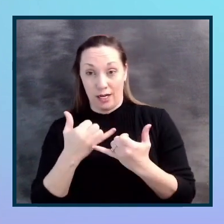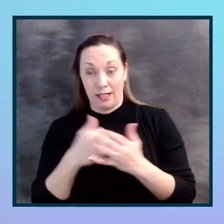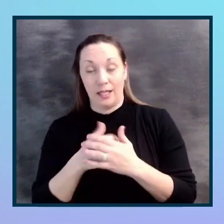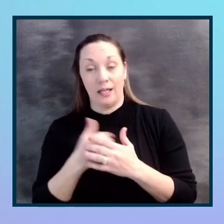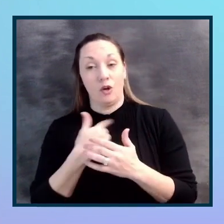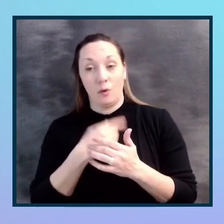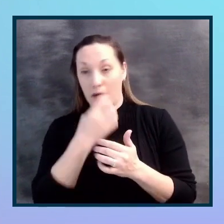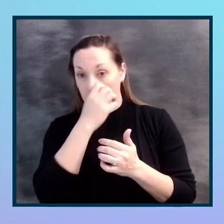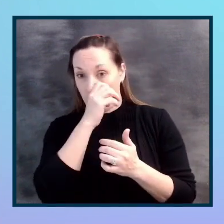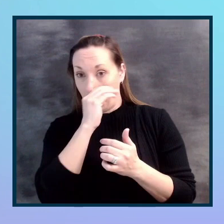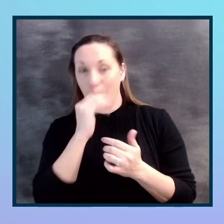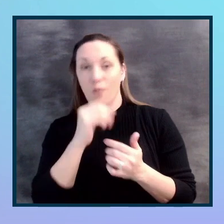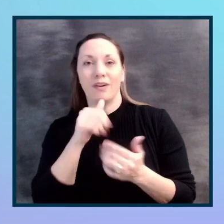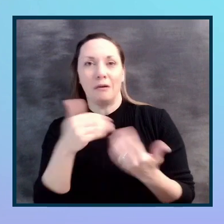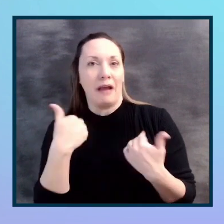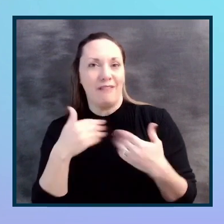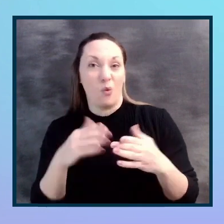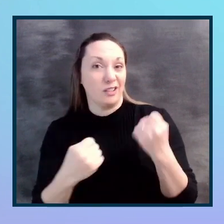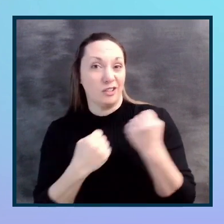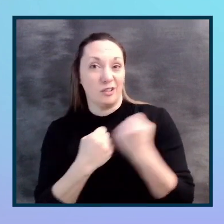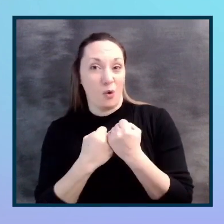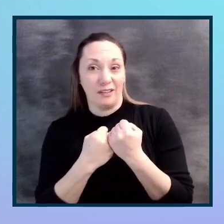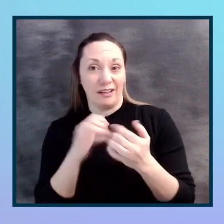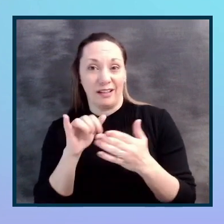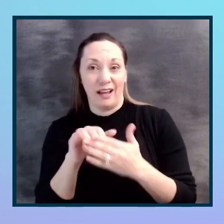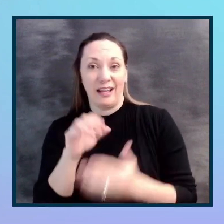we, I guess, don't have a way to support ESLint at the moment.